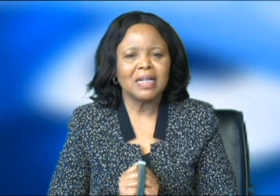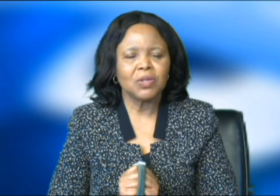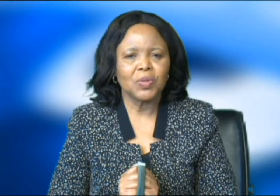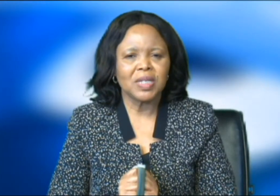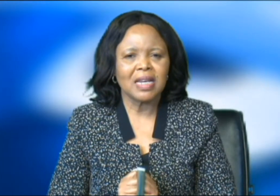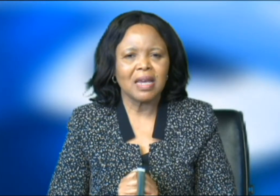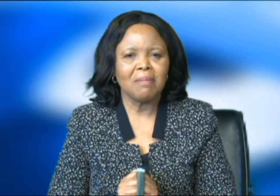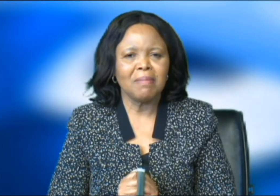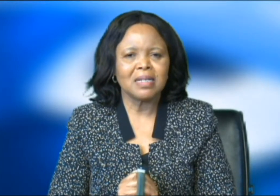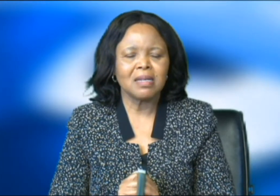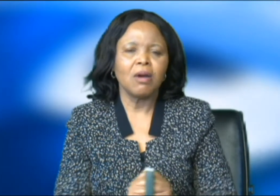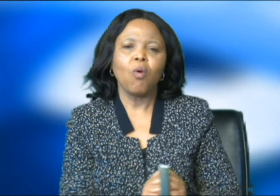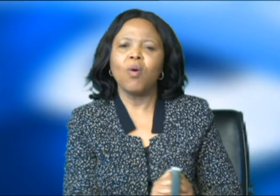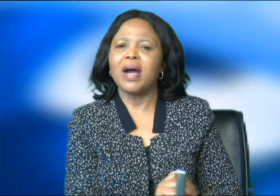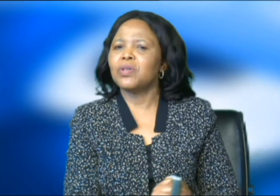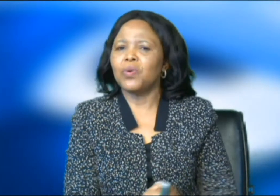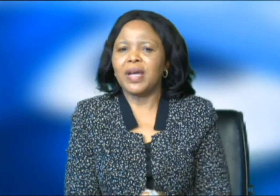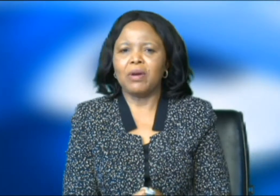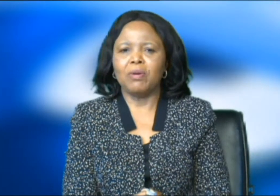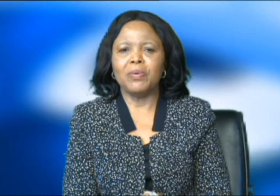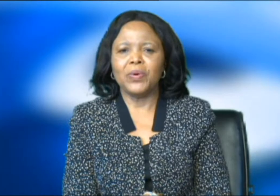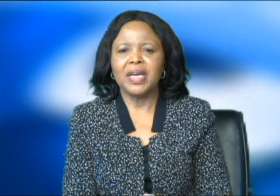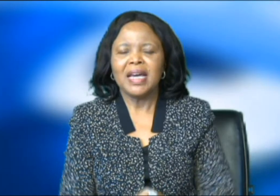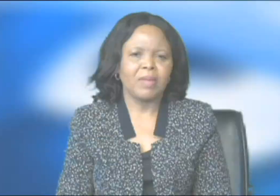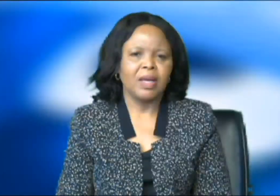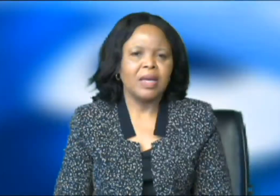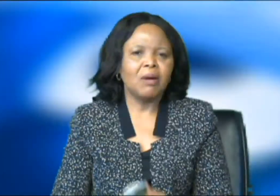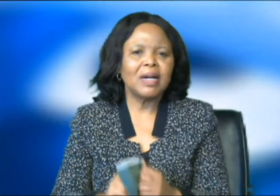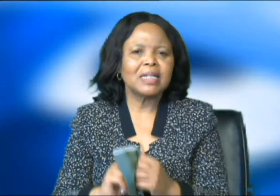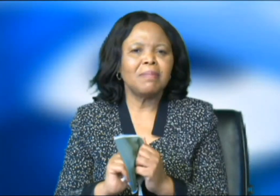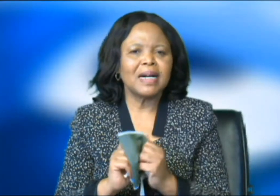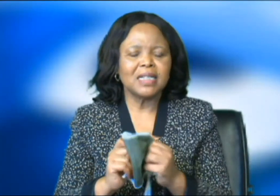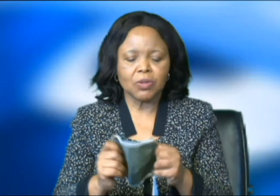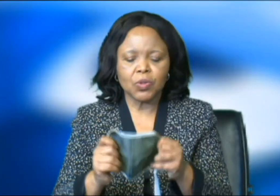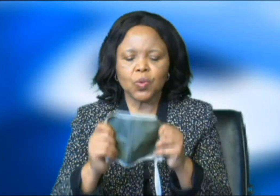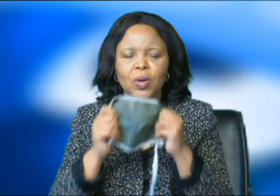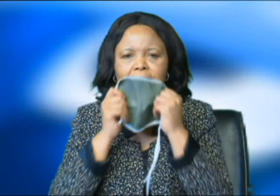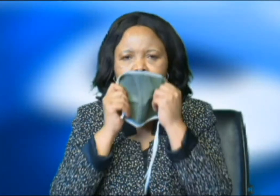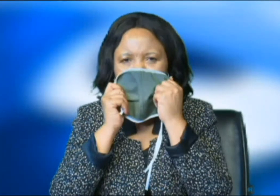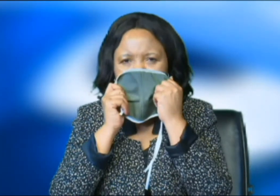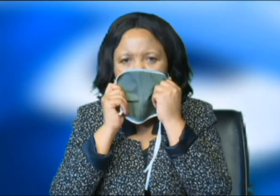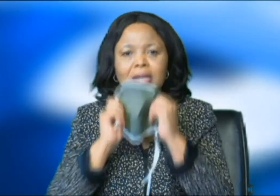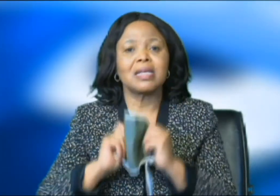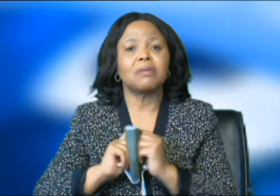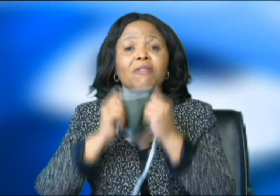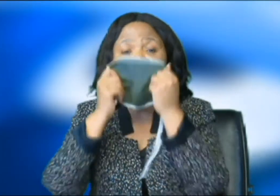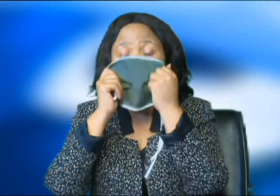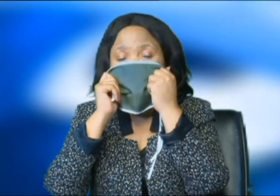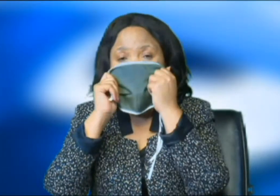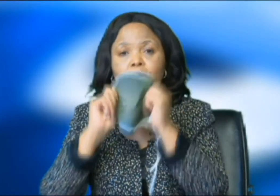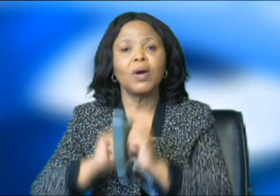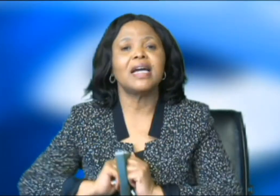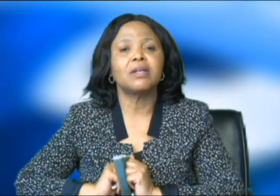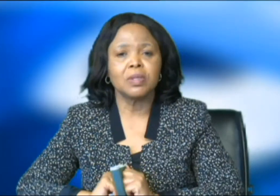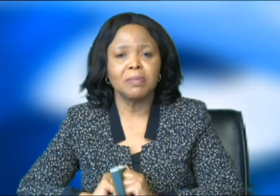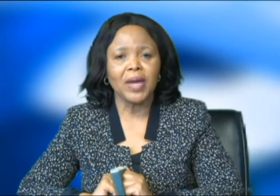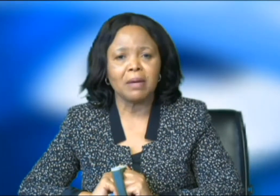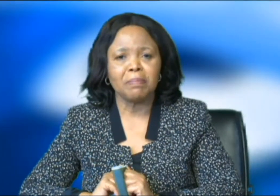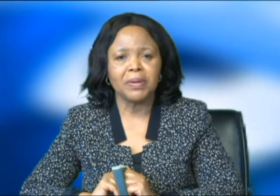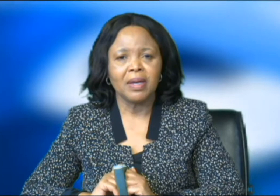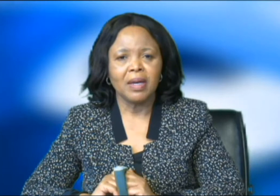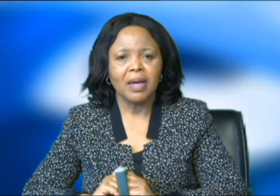nawude imask usede imask ungayigcoki yalomunye na ungacabanga nje ukuthi ungena ebhasini wafaka imask